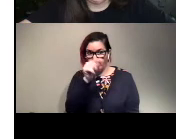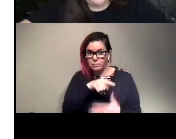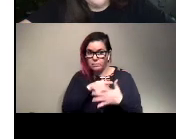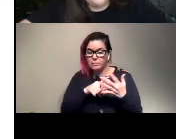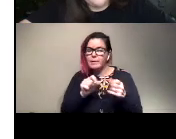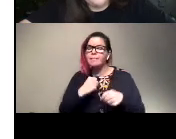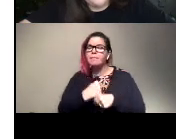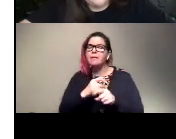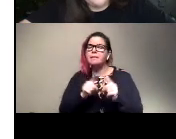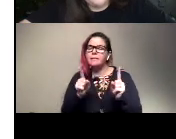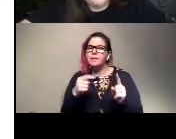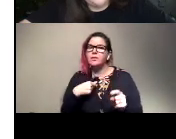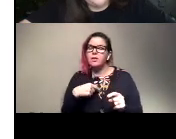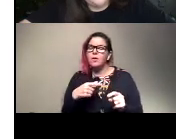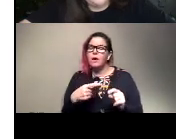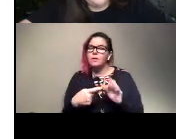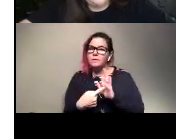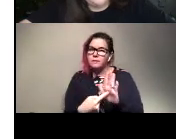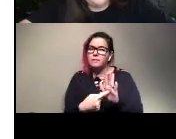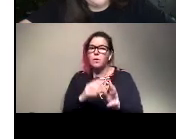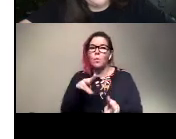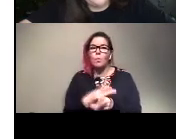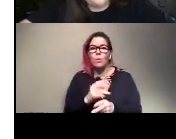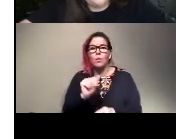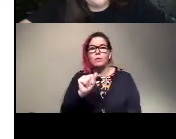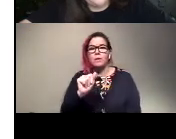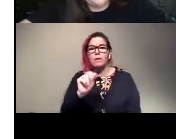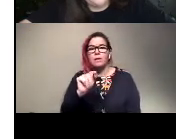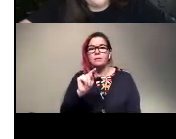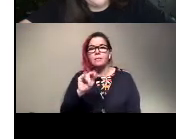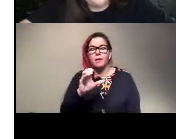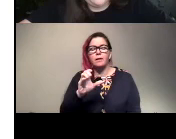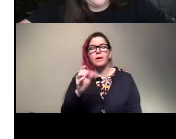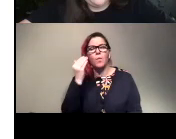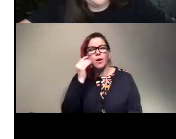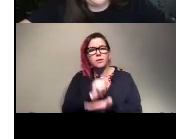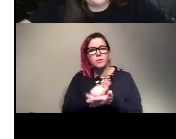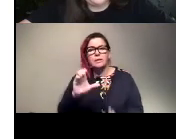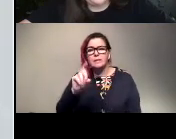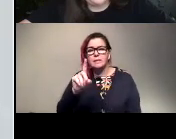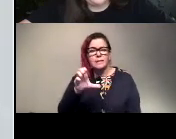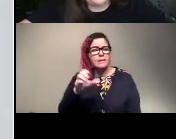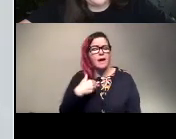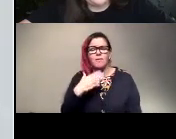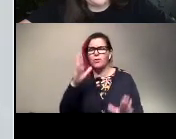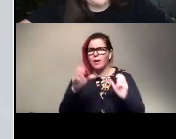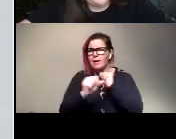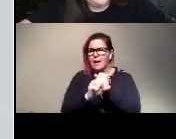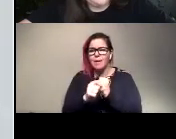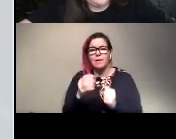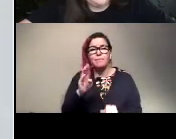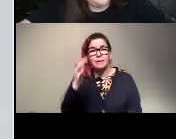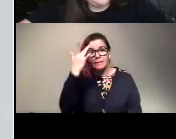so I am highlighting that, you know, we have World Antibiotic Awareness Week. The CDC has a really great campaign about this, about be smart about